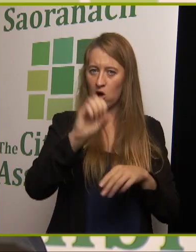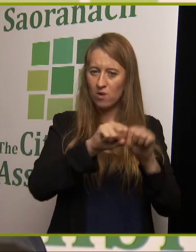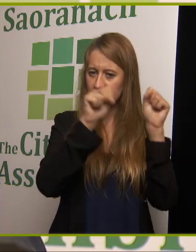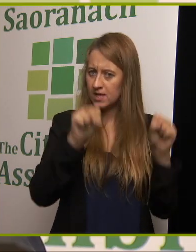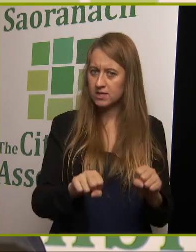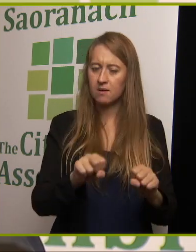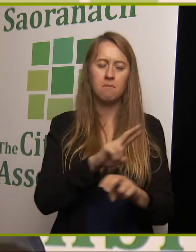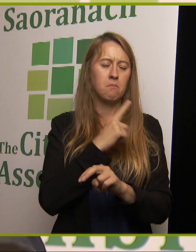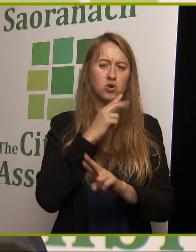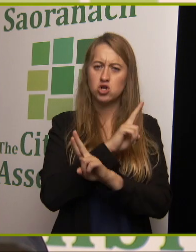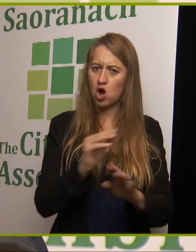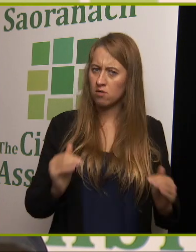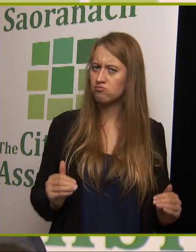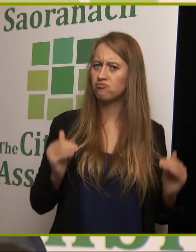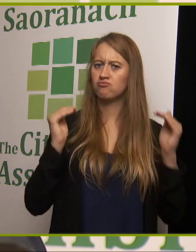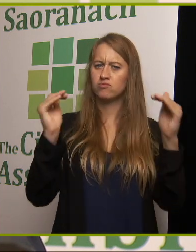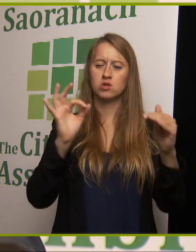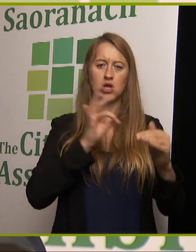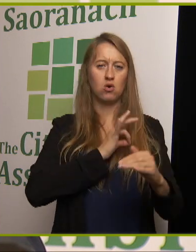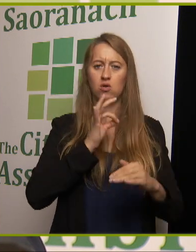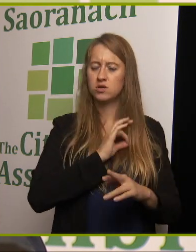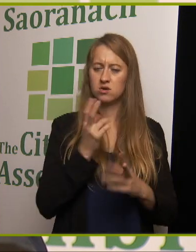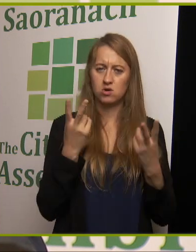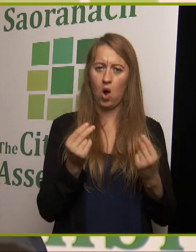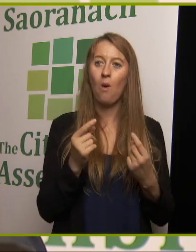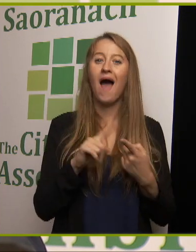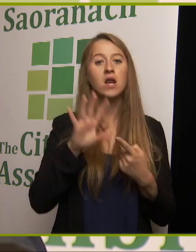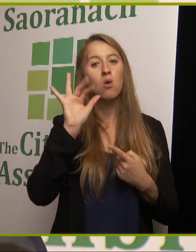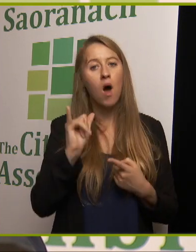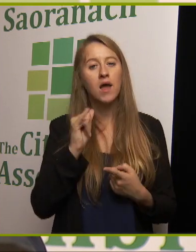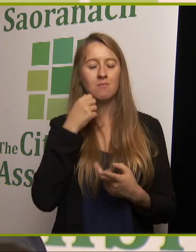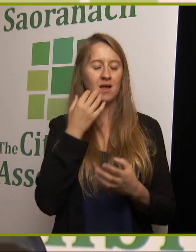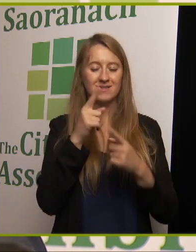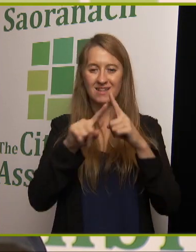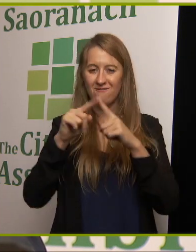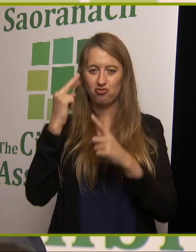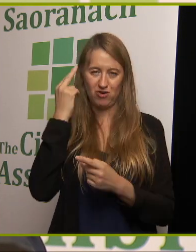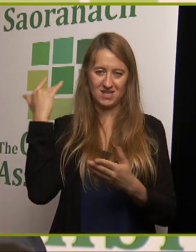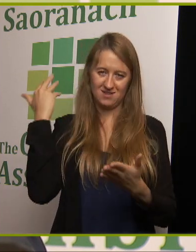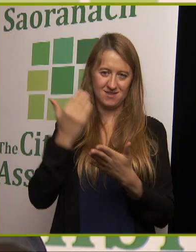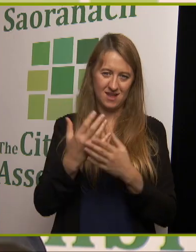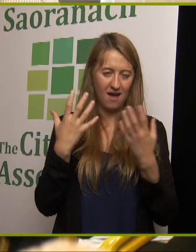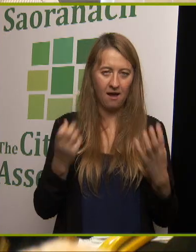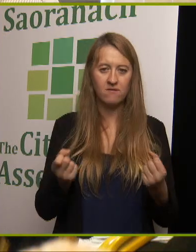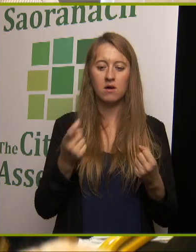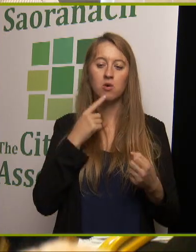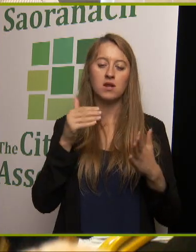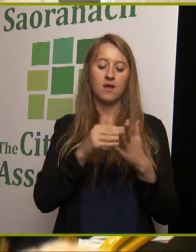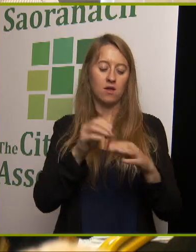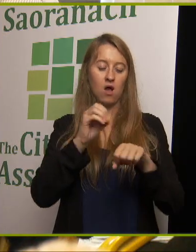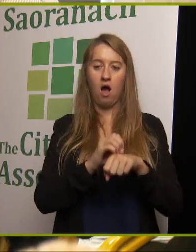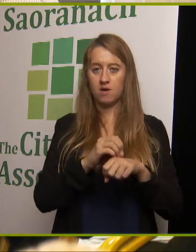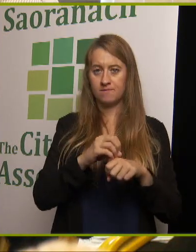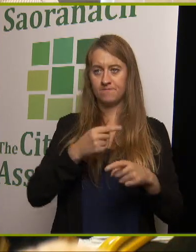not in good condition for many historic reasons. So even though we're on the right track and we're taking action to